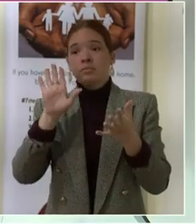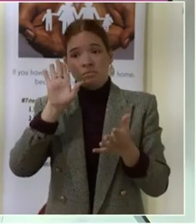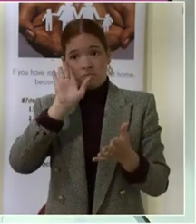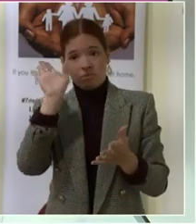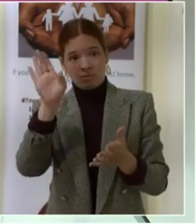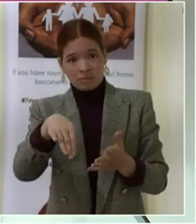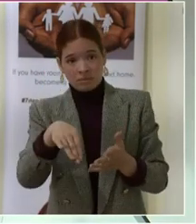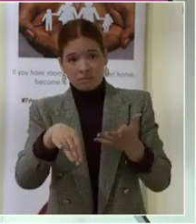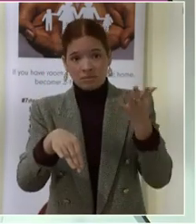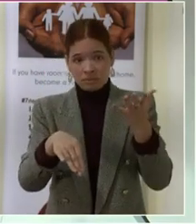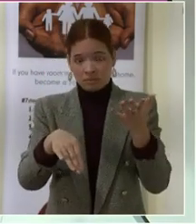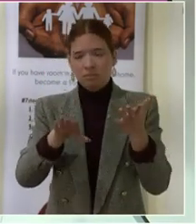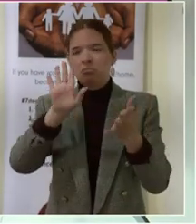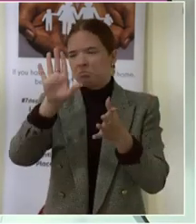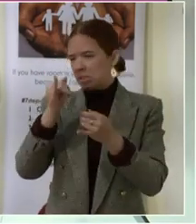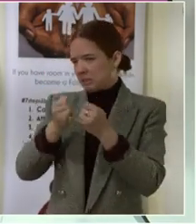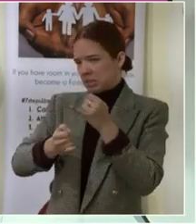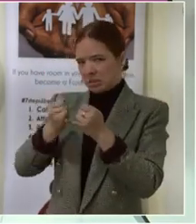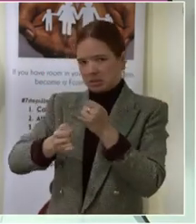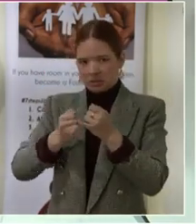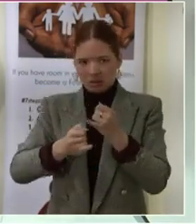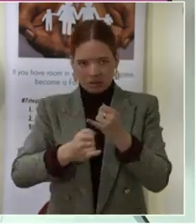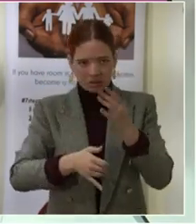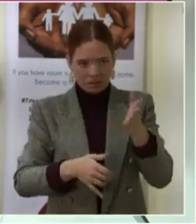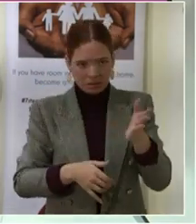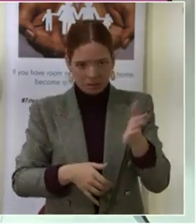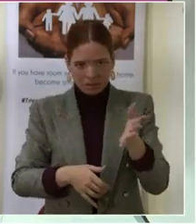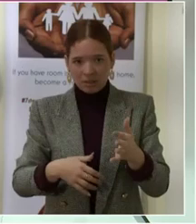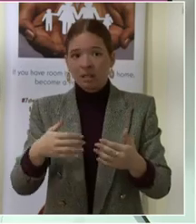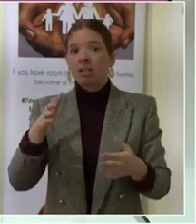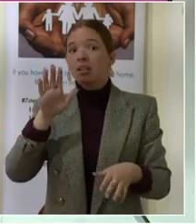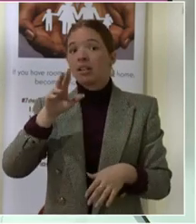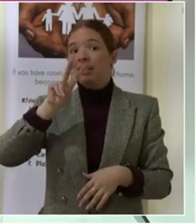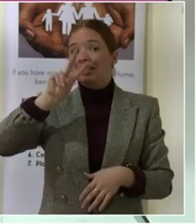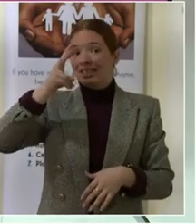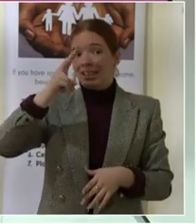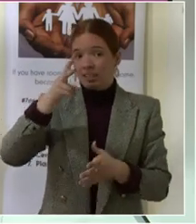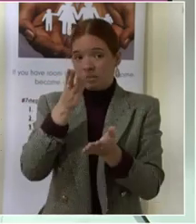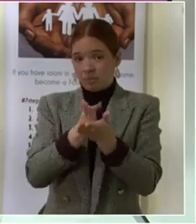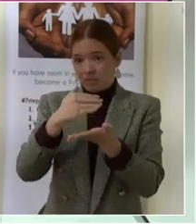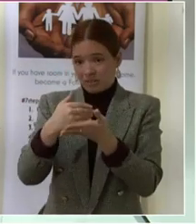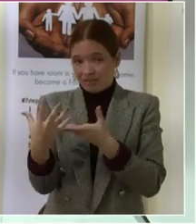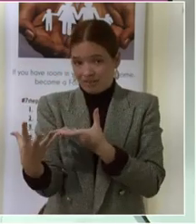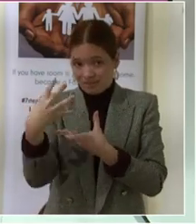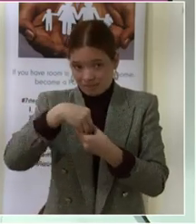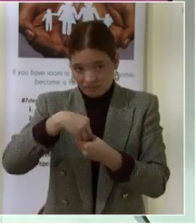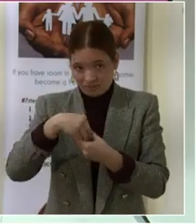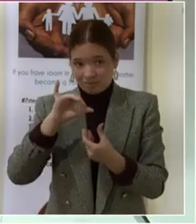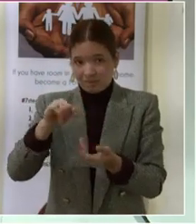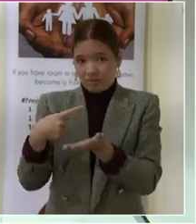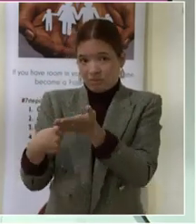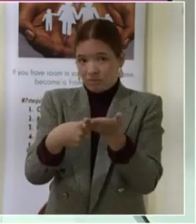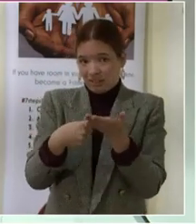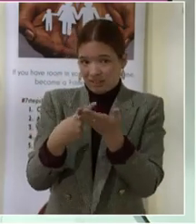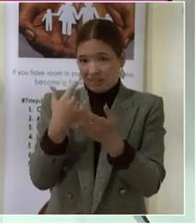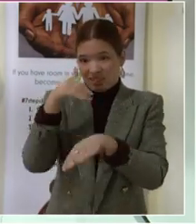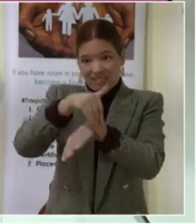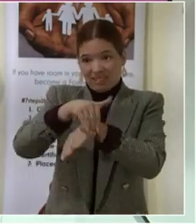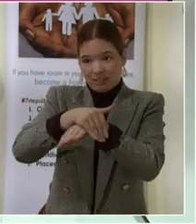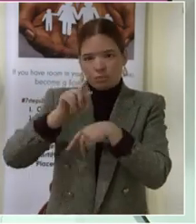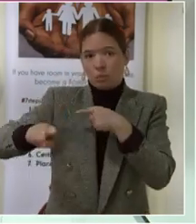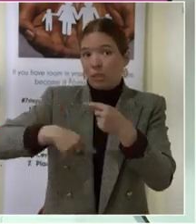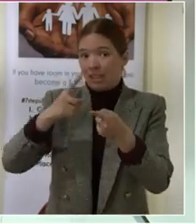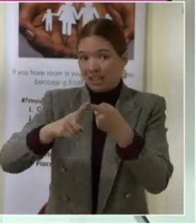final ones. One is that we have our second Budget Engagement Forum tonight, 6 p.m. at Jackson Reed